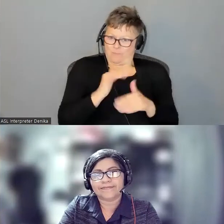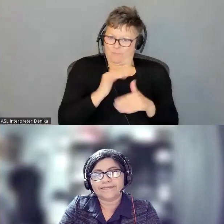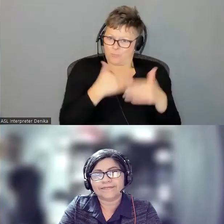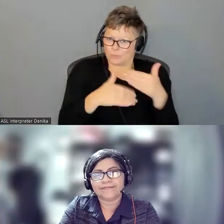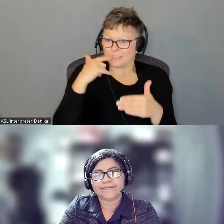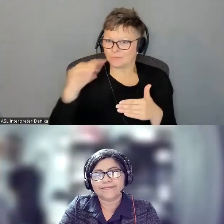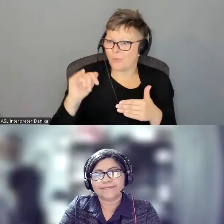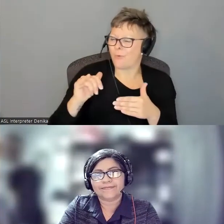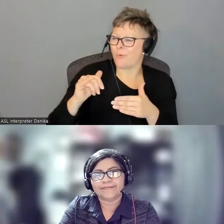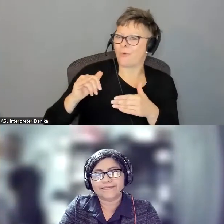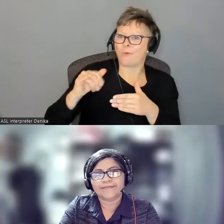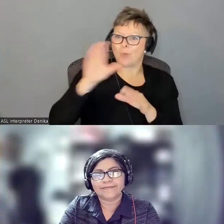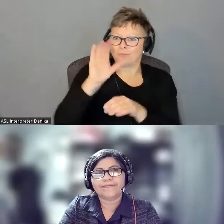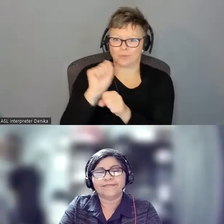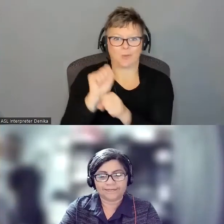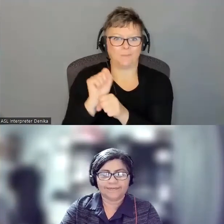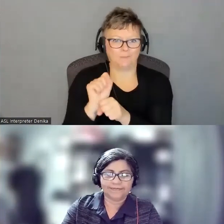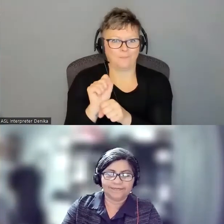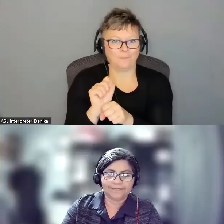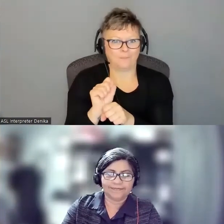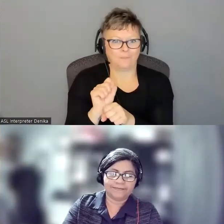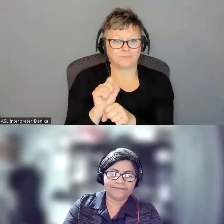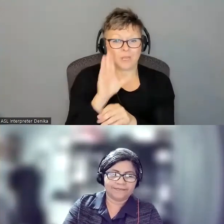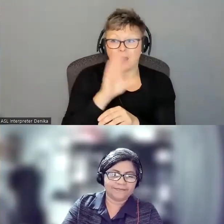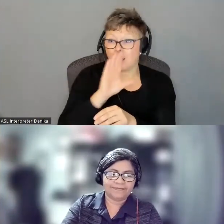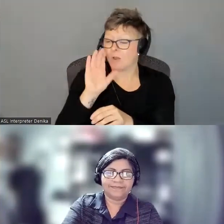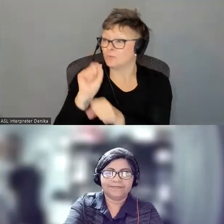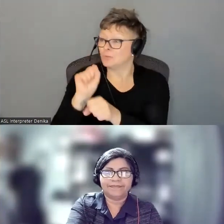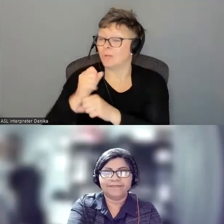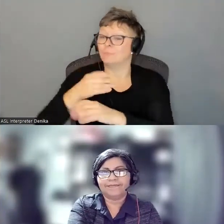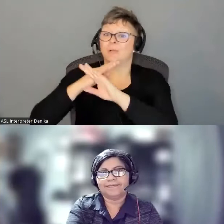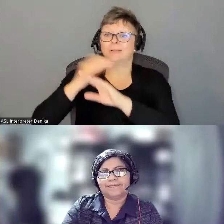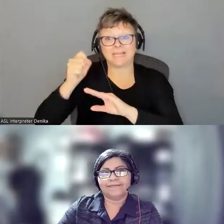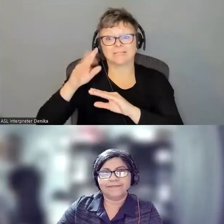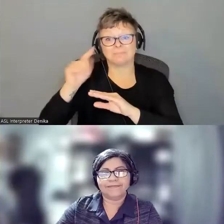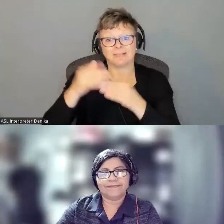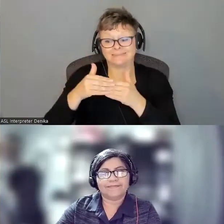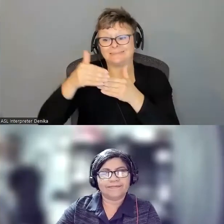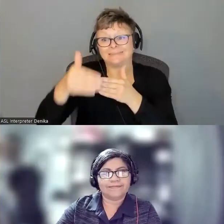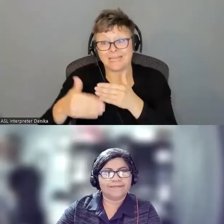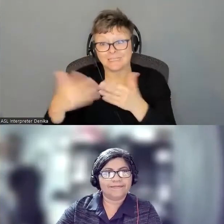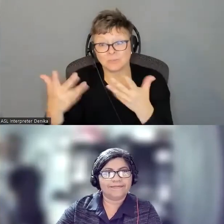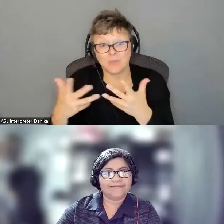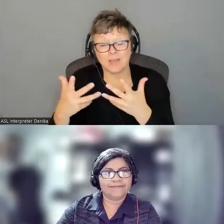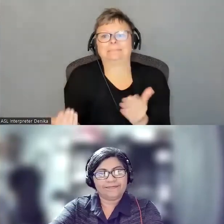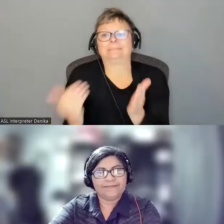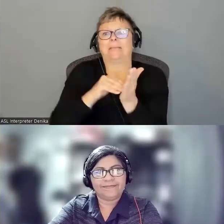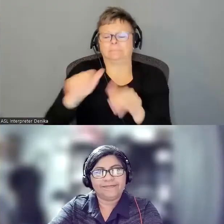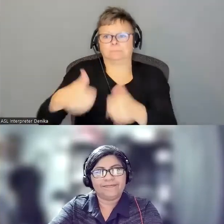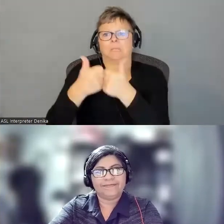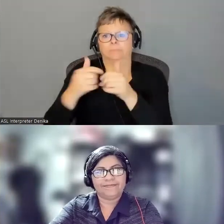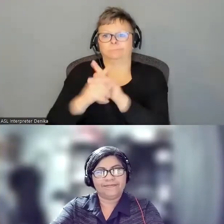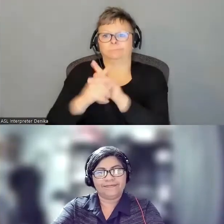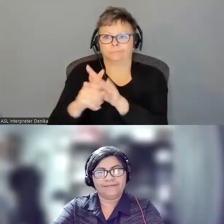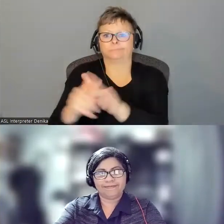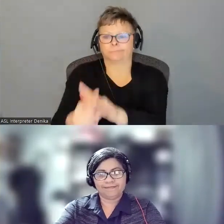work. As we know, getting our job might be a huge barrier, but what's coming next is going to be quite challenging as well. And I wonder, Dorothy, I